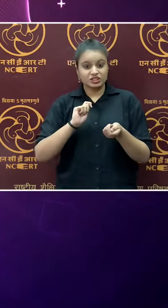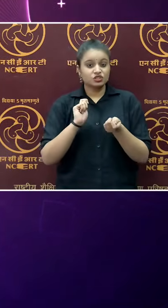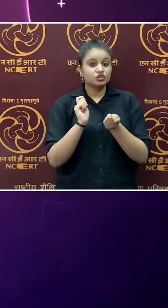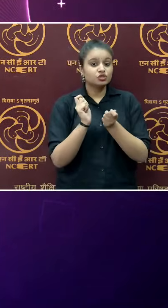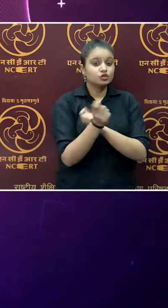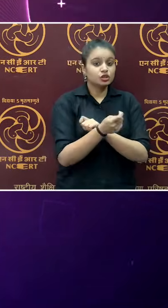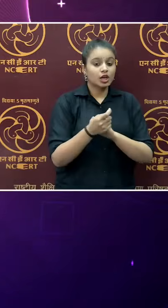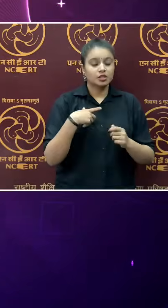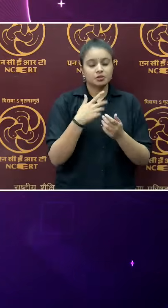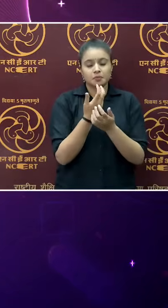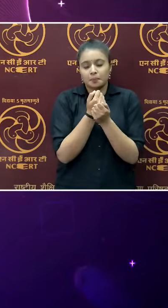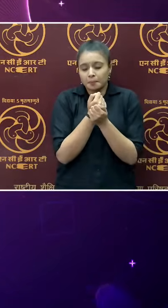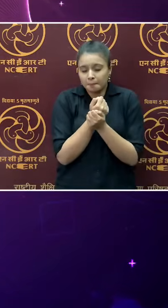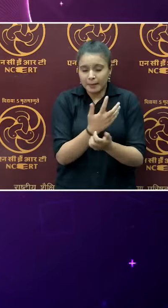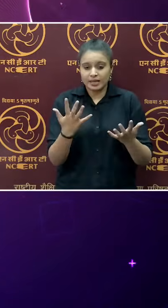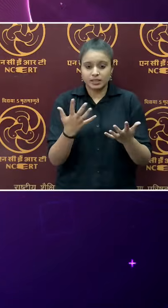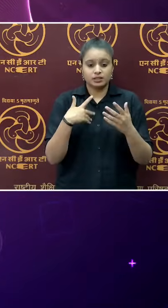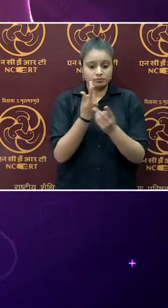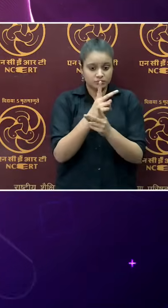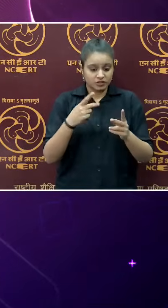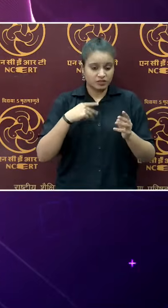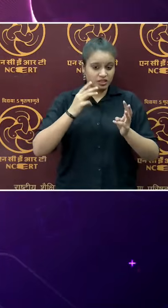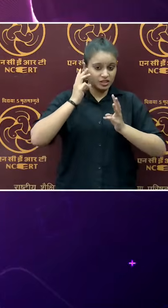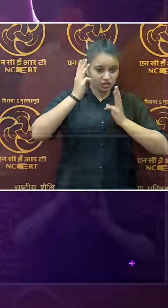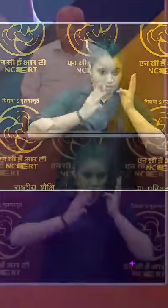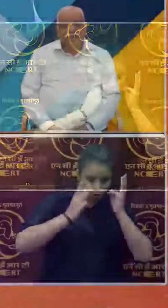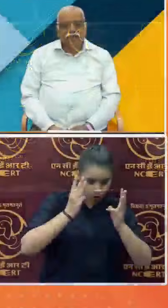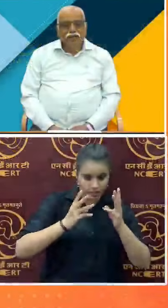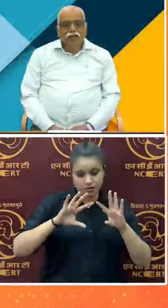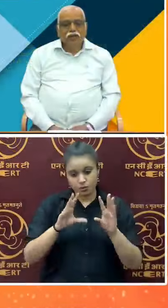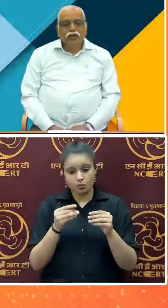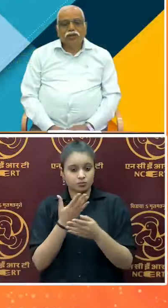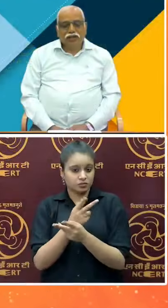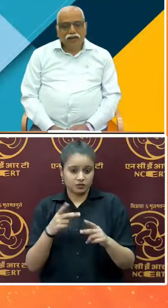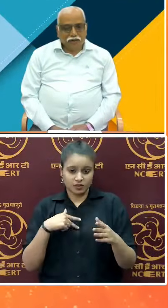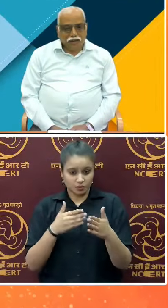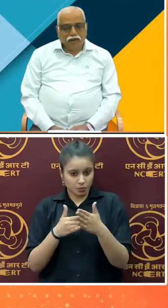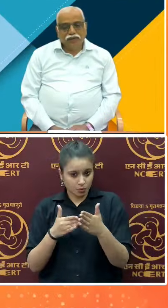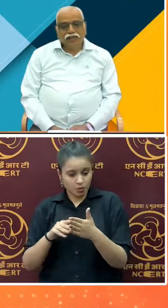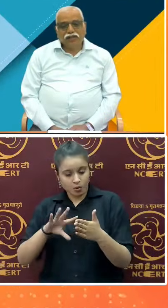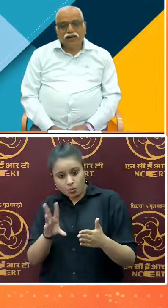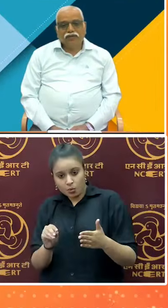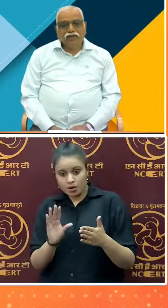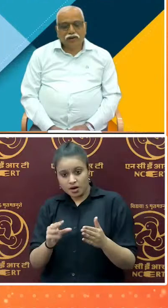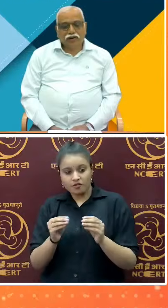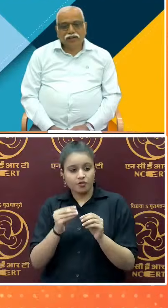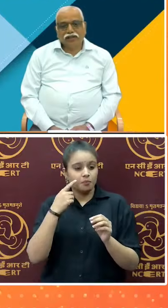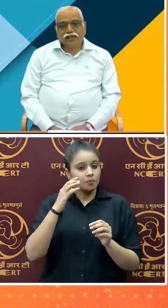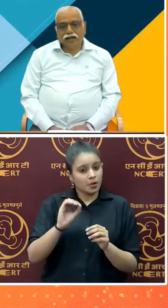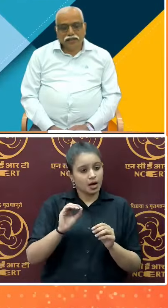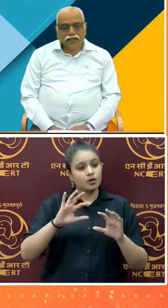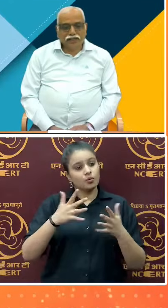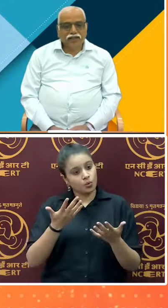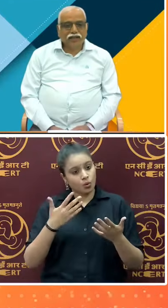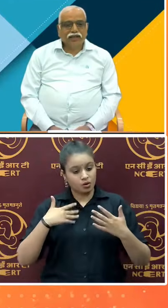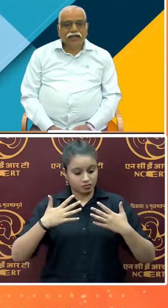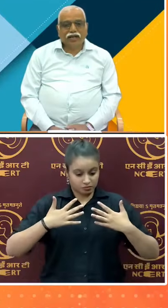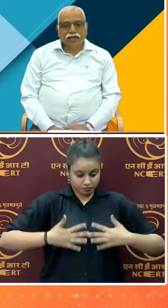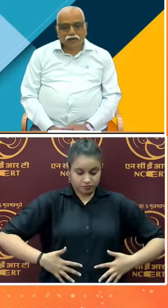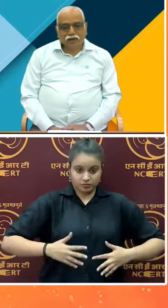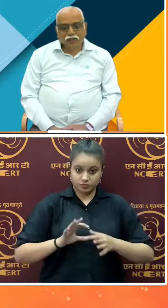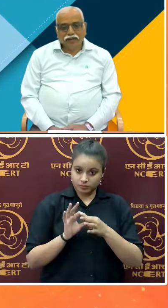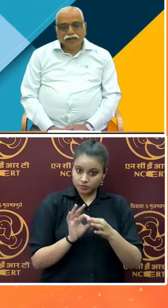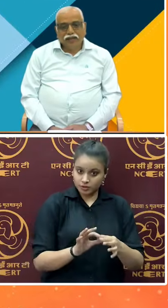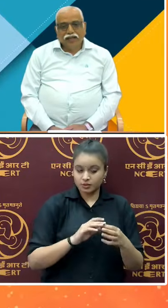transiting through varieties of stress and strain conditions due to the biological and physiological conditions that